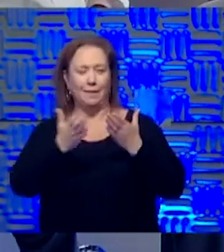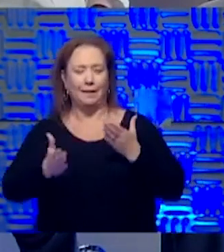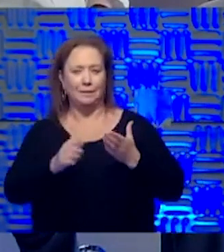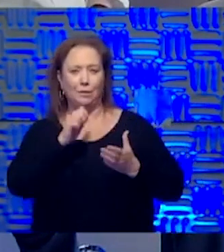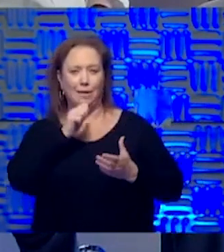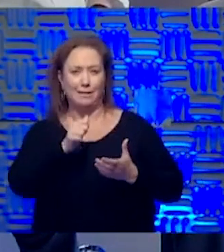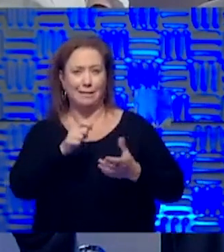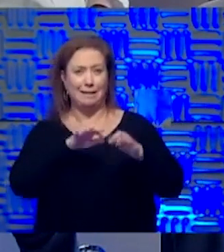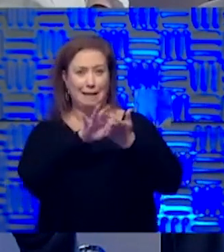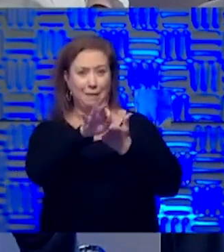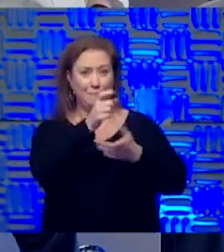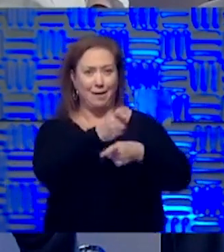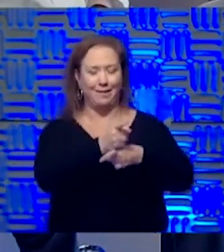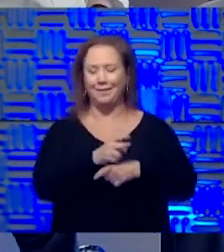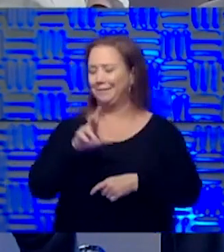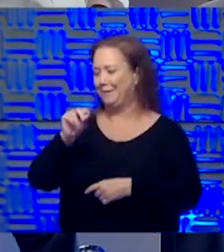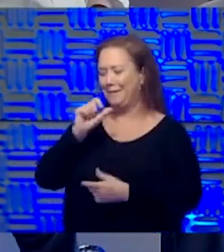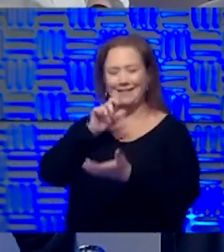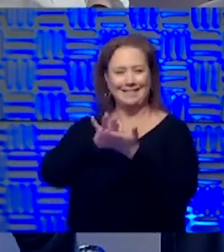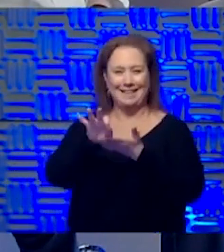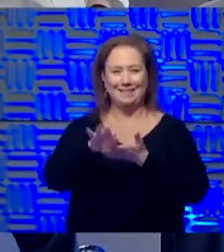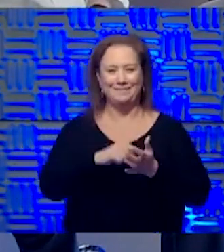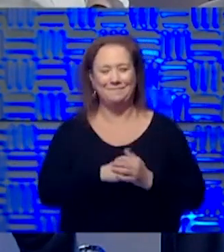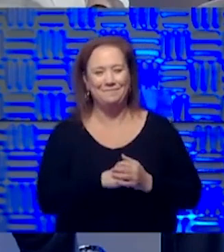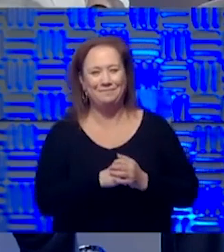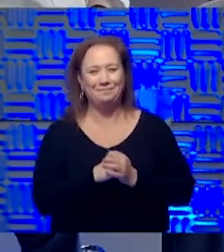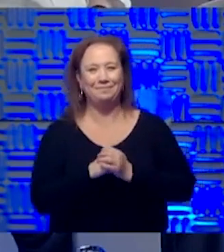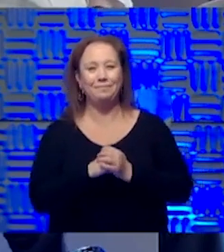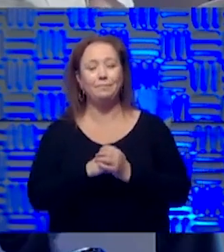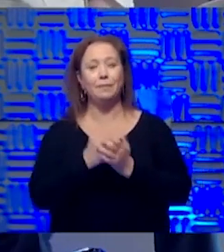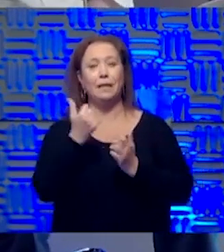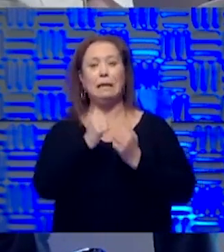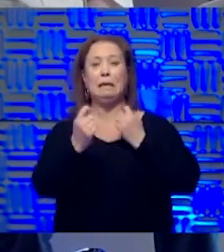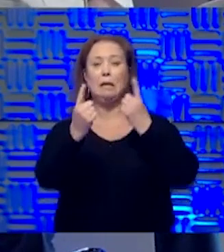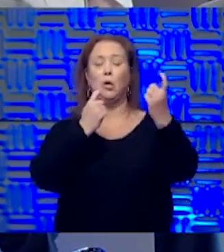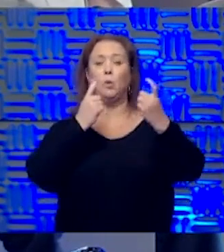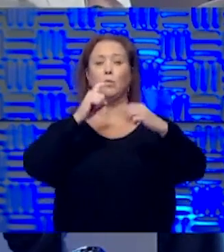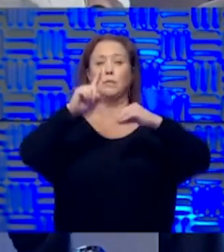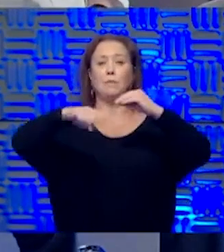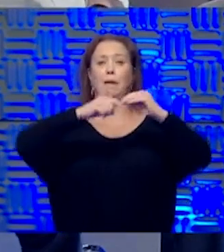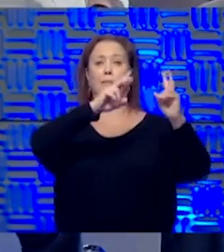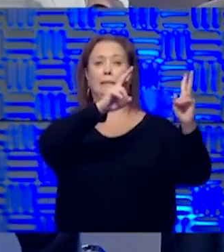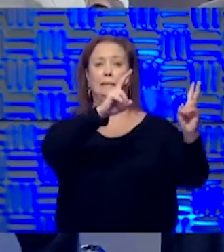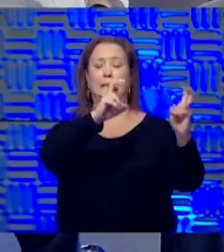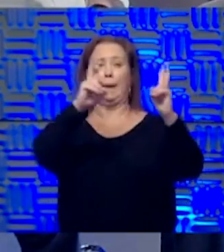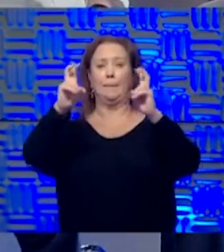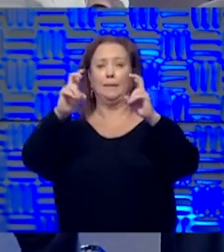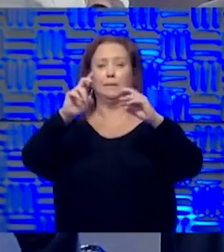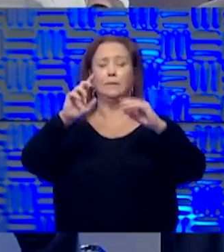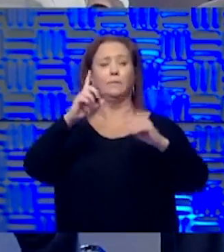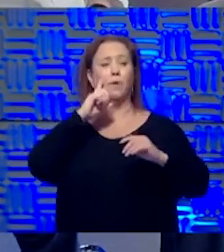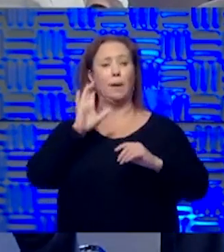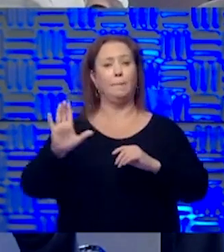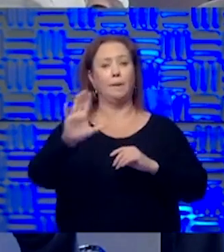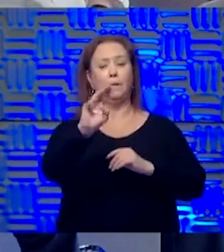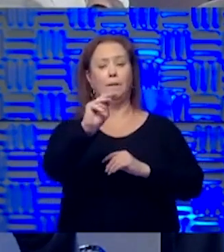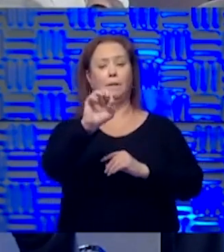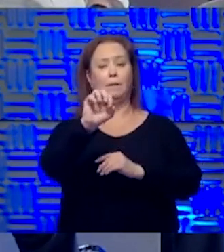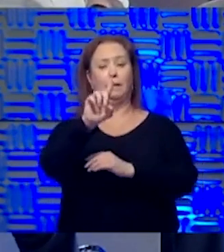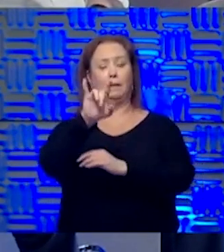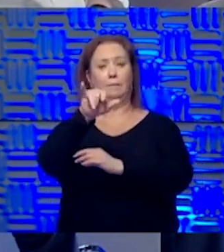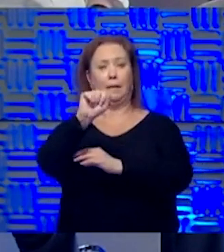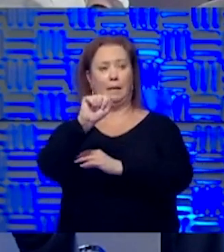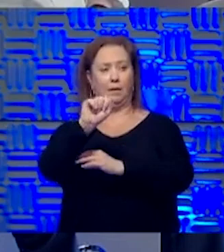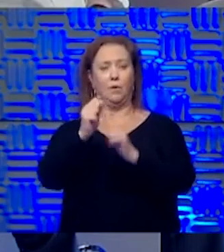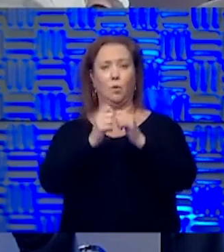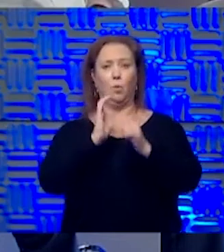than I thought I was. All right, well, let's see if there are any questions around these topics from our media who are often